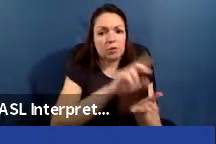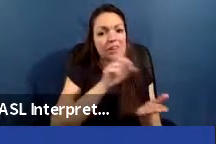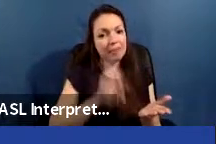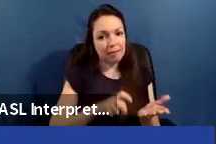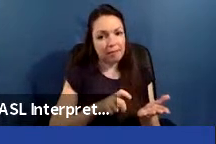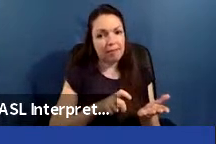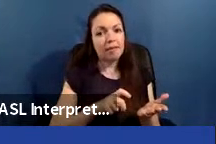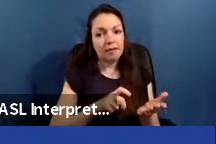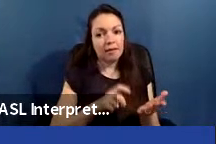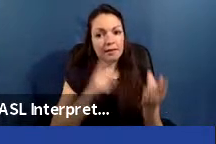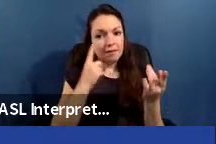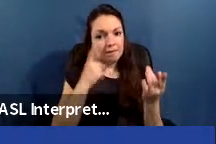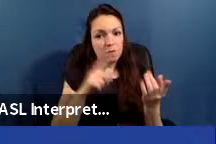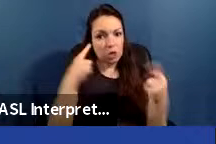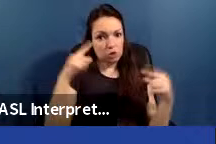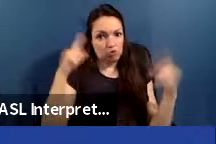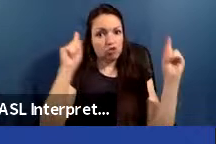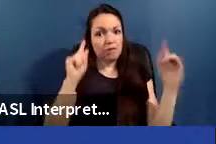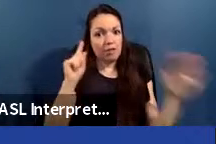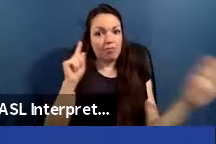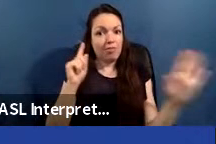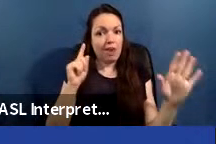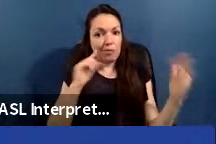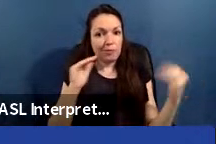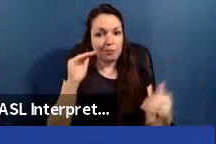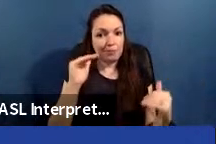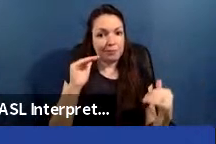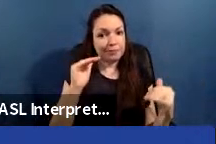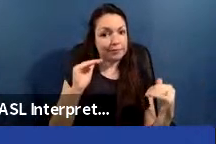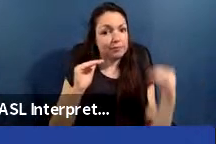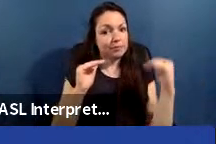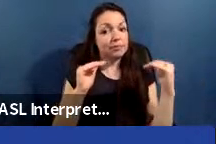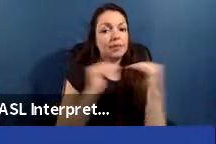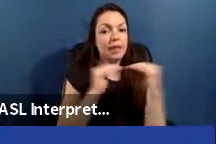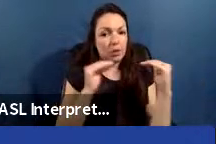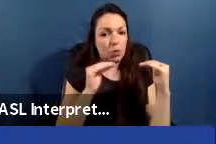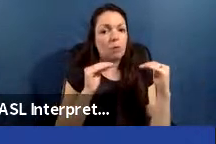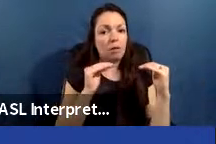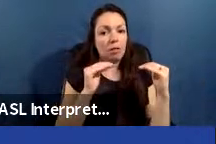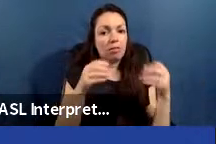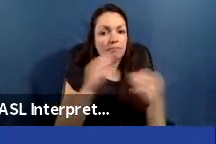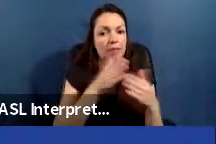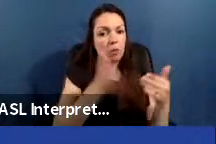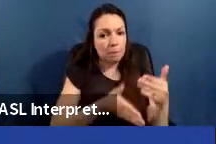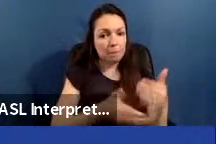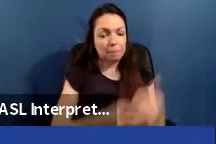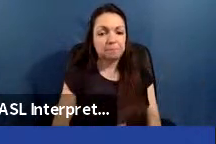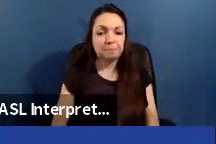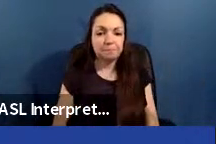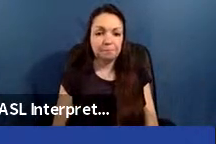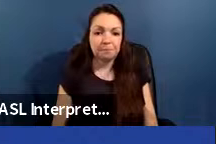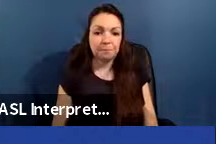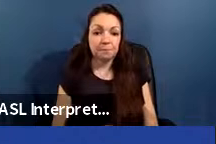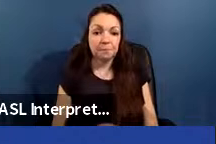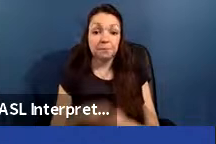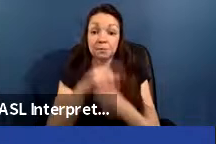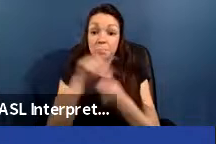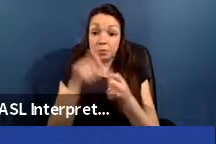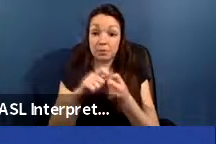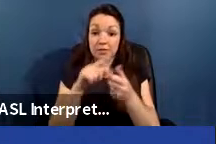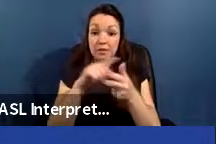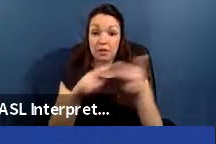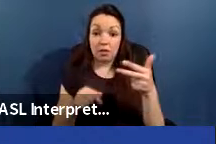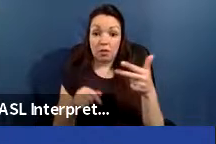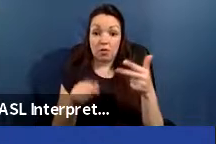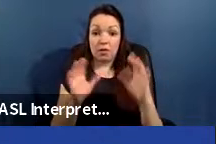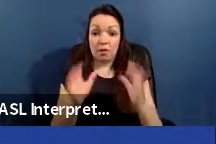to in order to achieve equitable outcomes. So the factors highlighted here specifically under each of these three